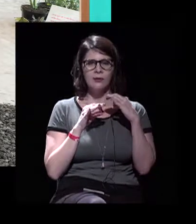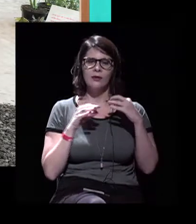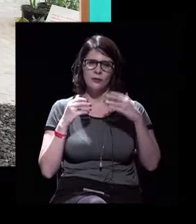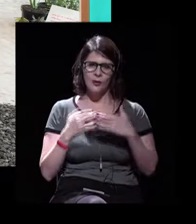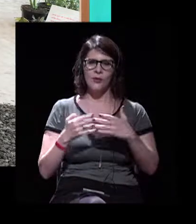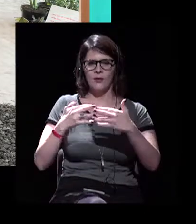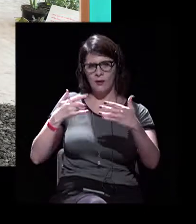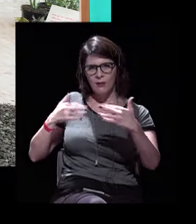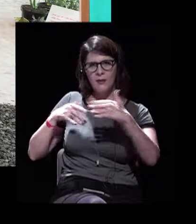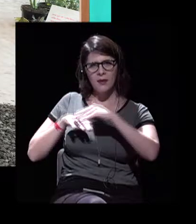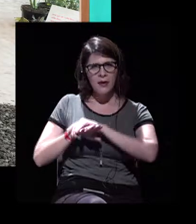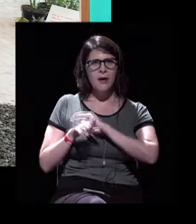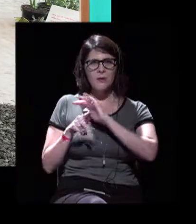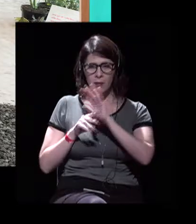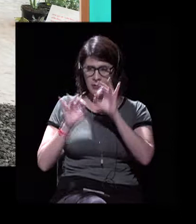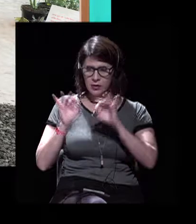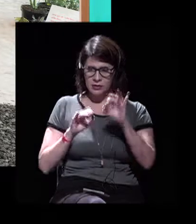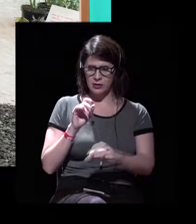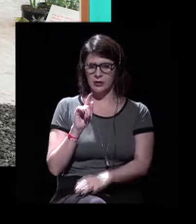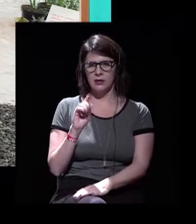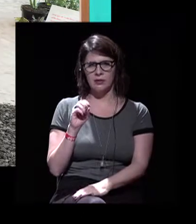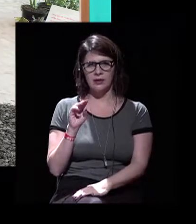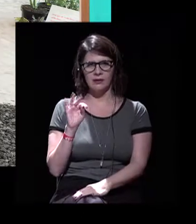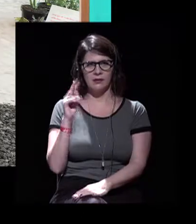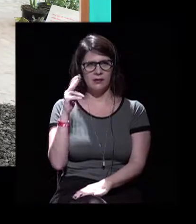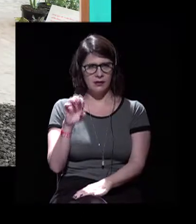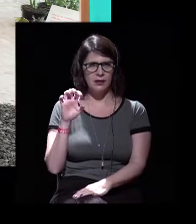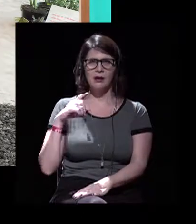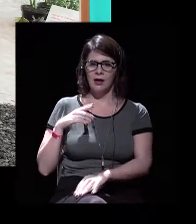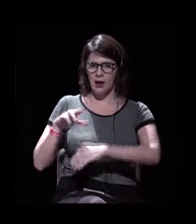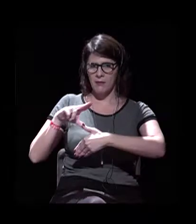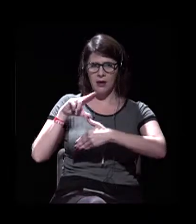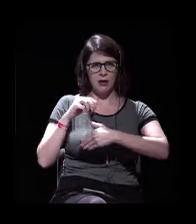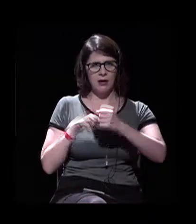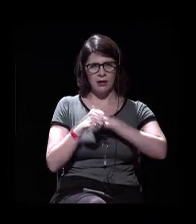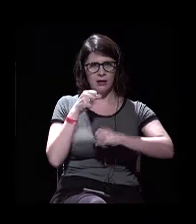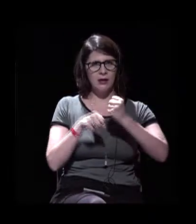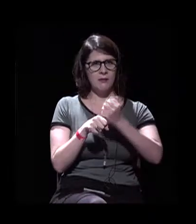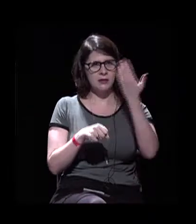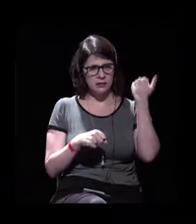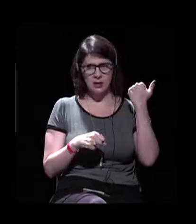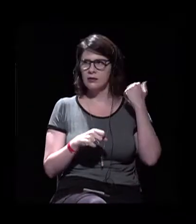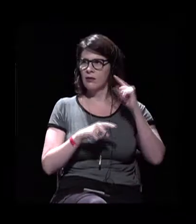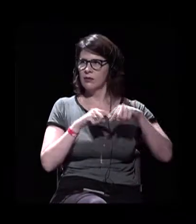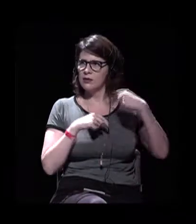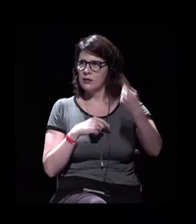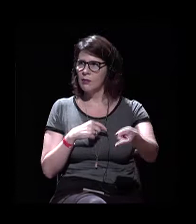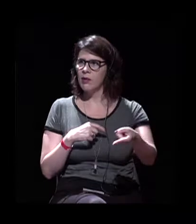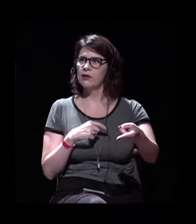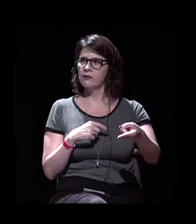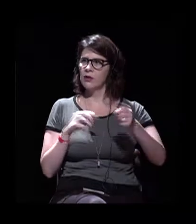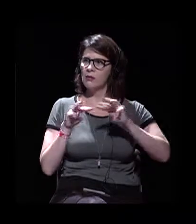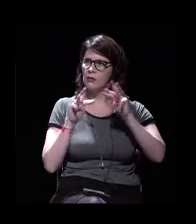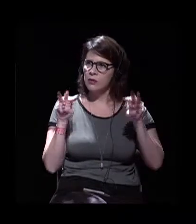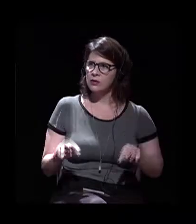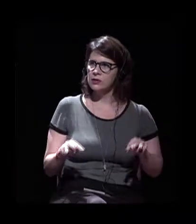America in LA initiative last year, which then traveled to Museo Jumex in Mexico City, where it was on until a month